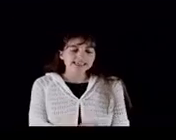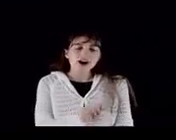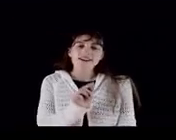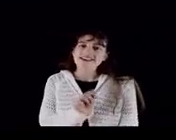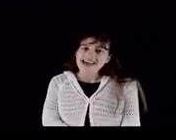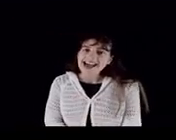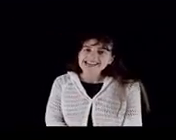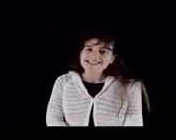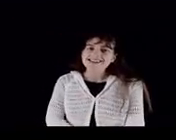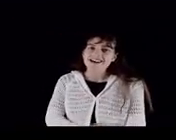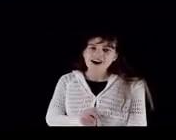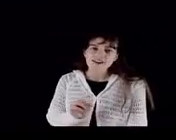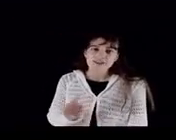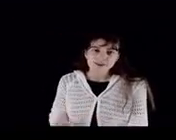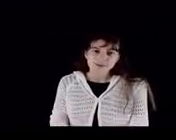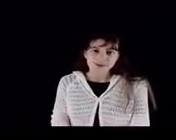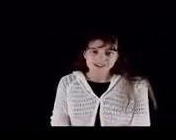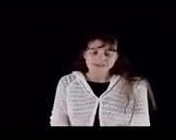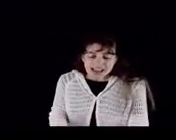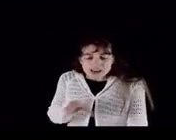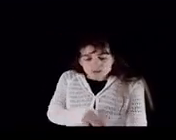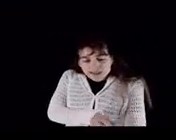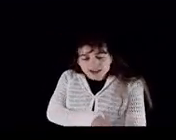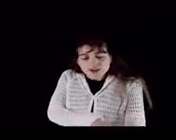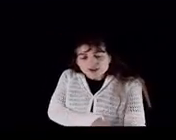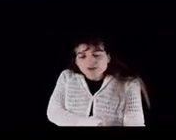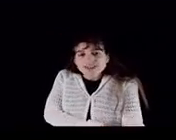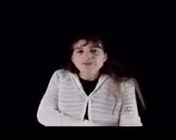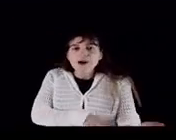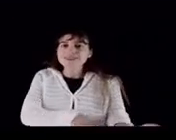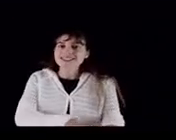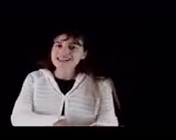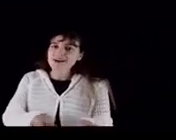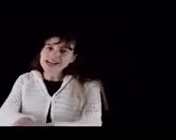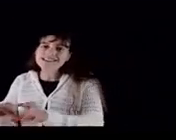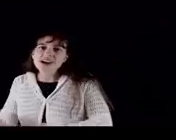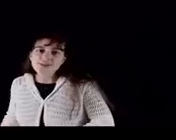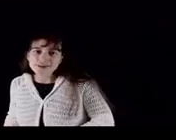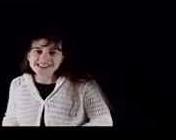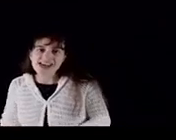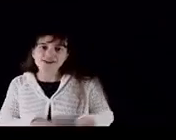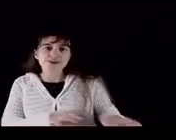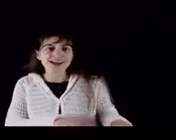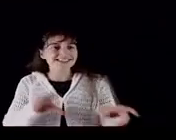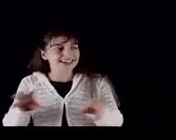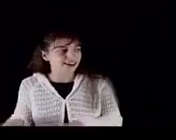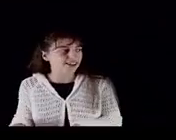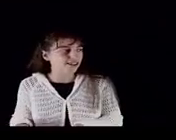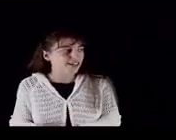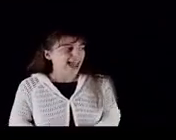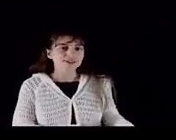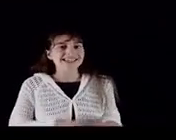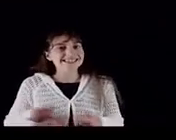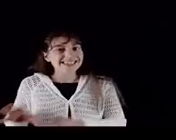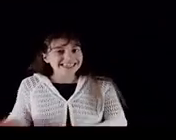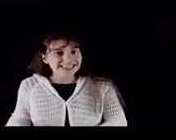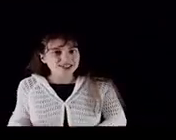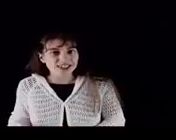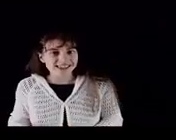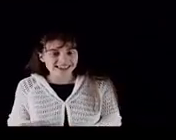"Ye are the light of the world." If we are truly representing Christ's government and Christ's character and